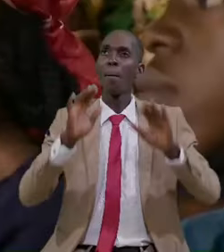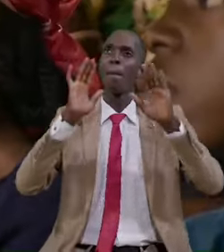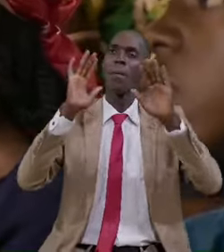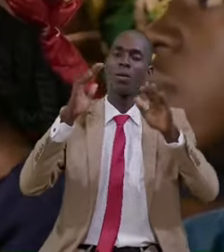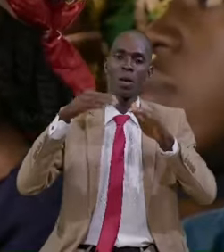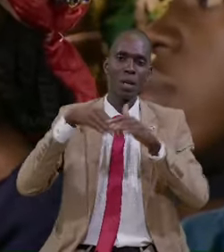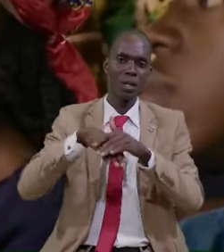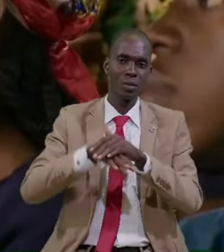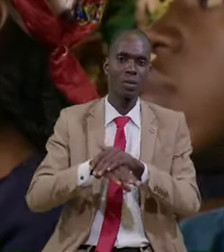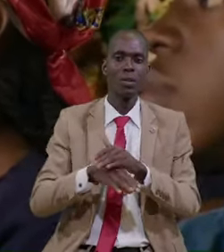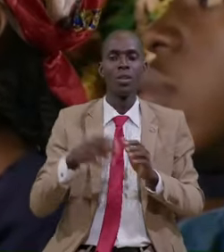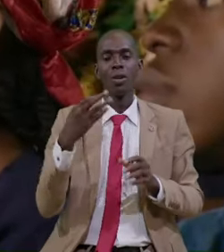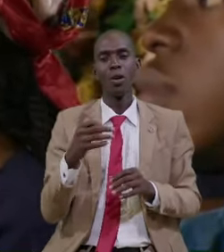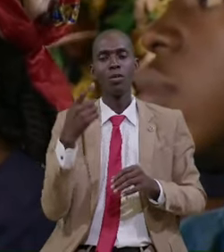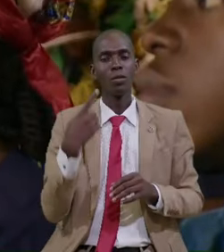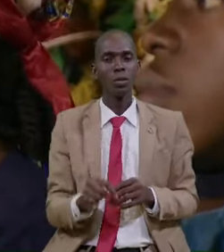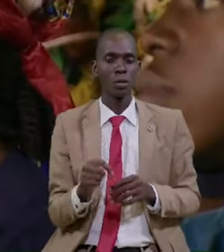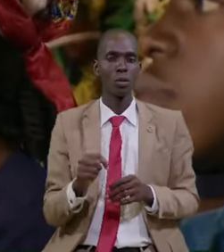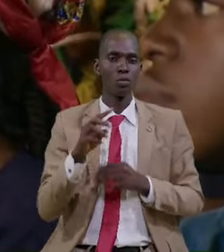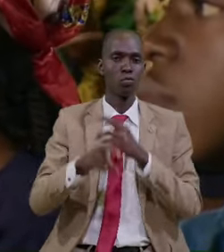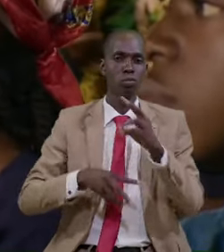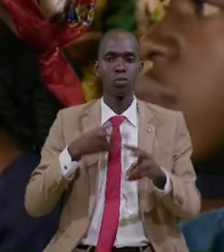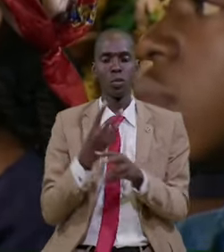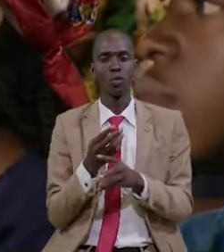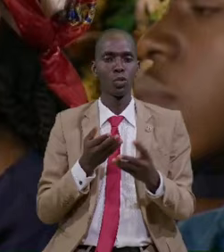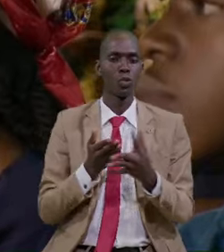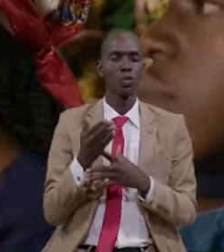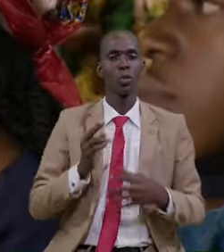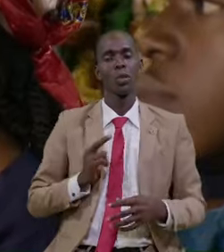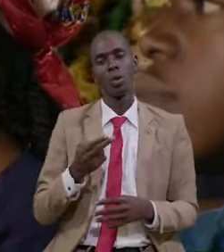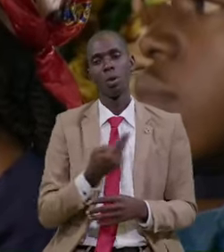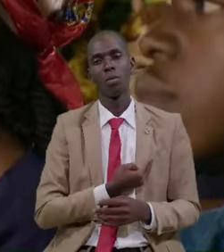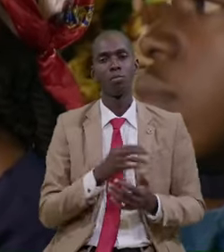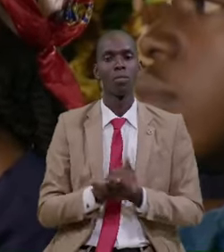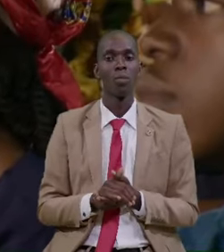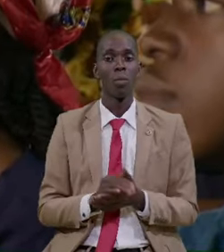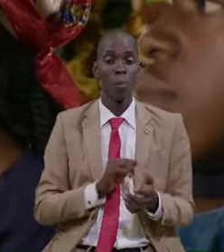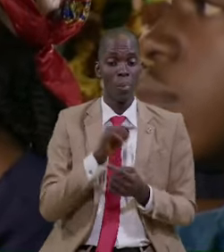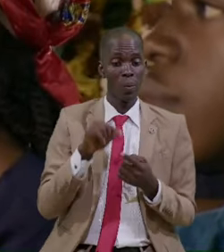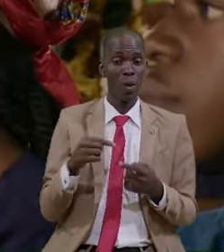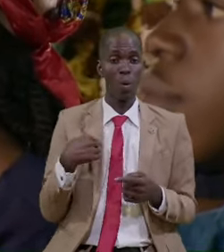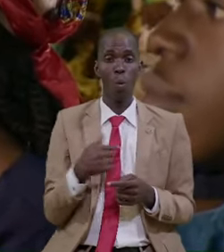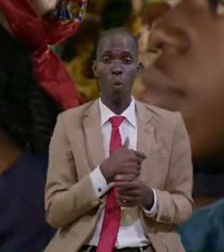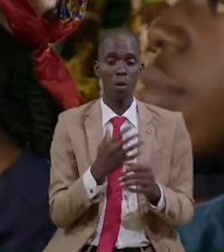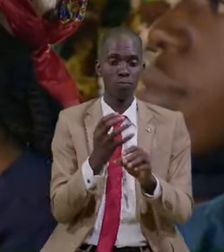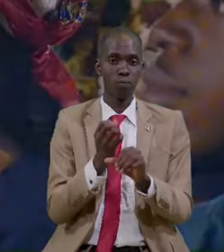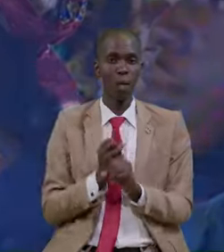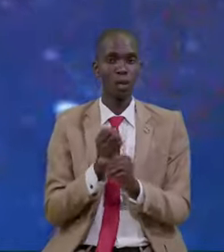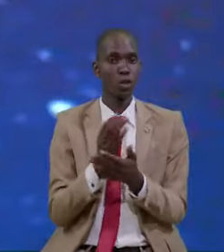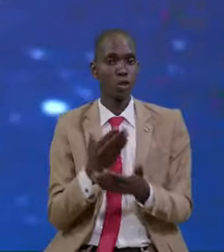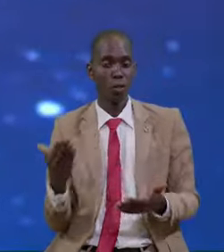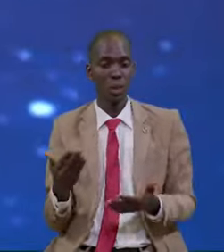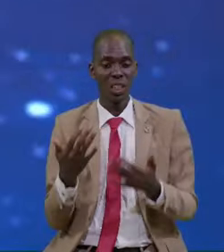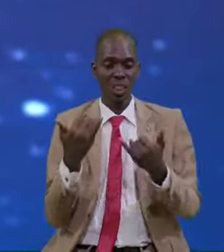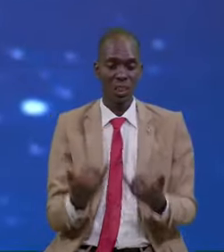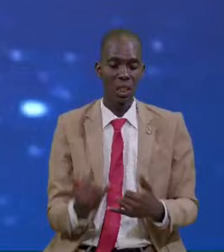penetration of the globe through us. You know, when we have something, now by the grace